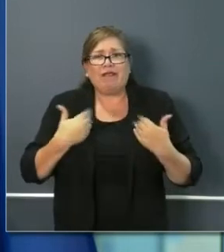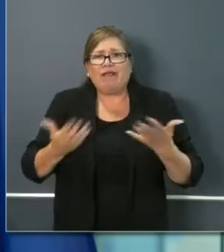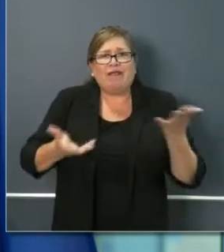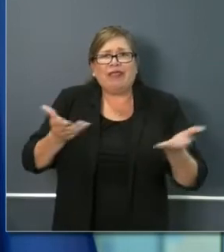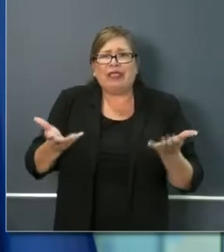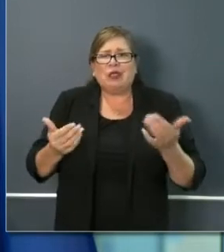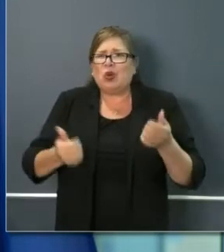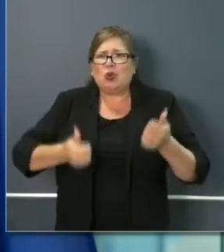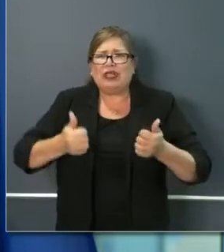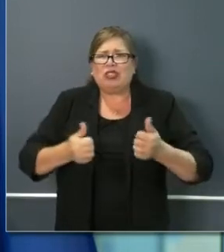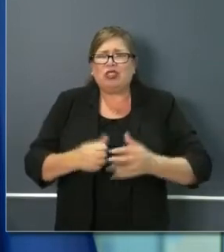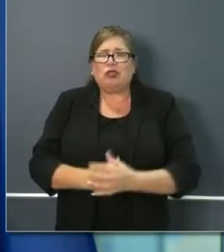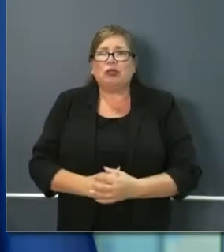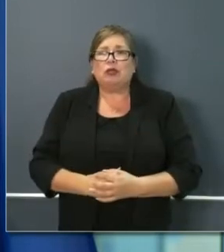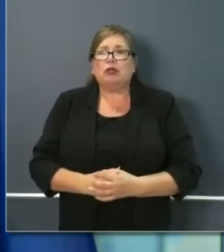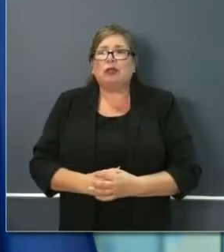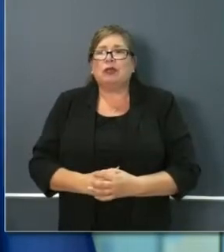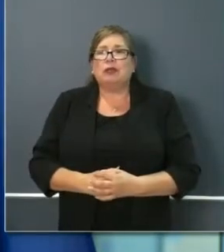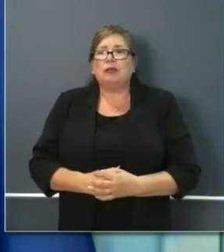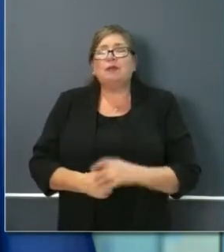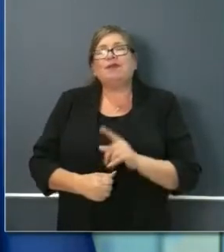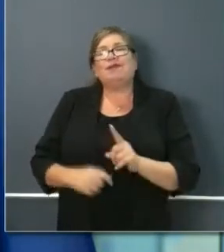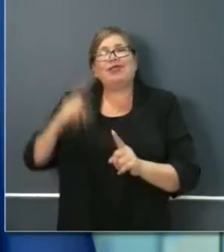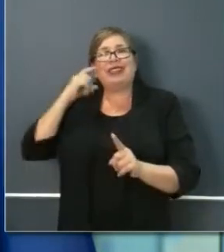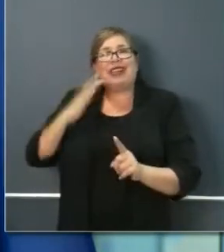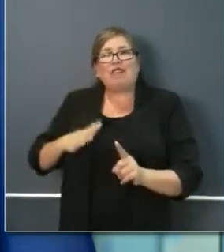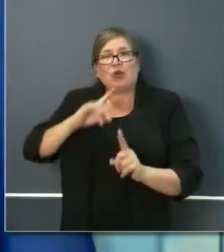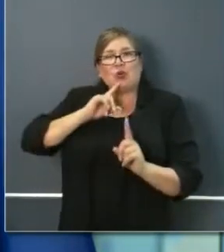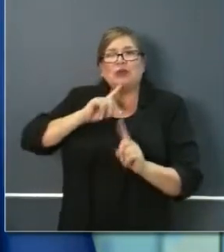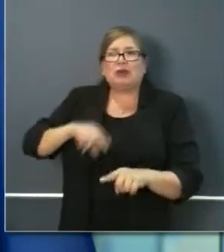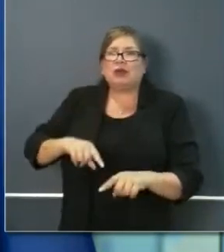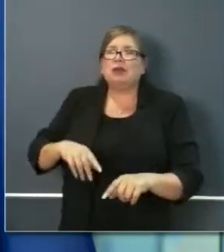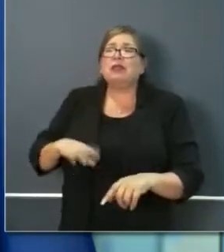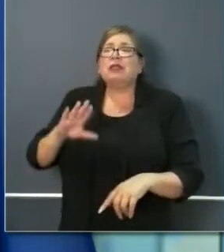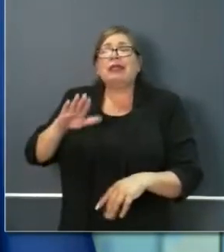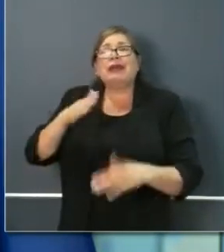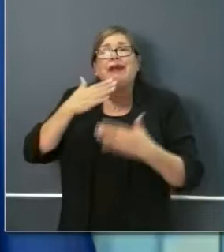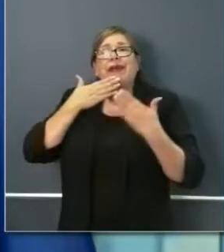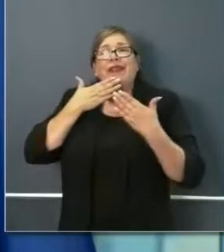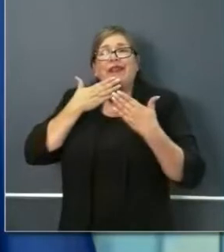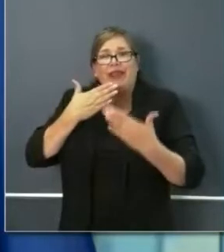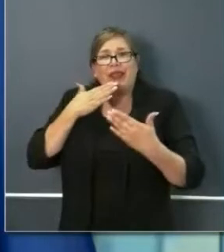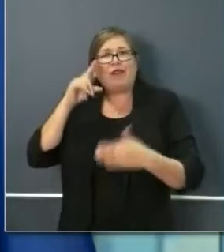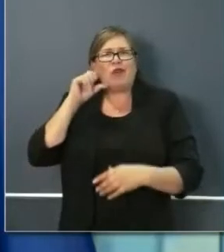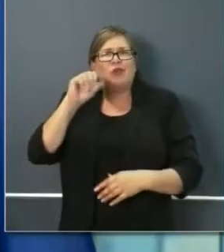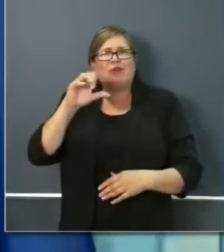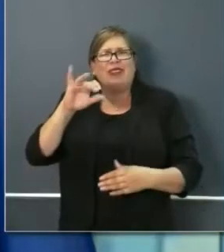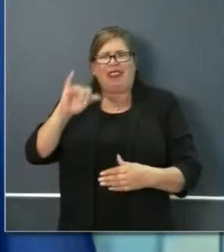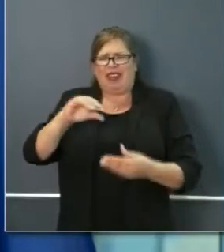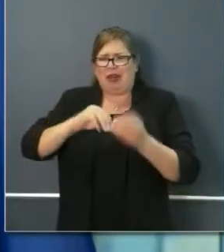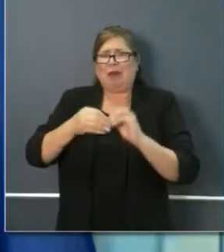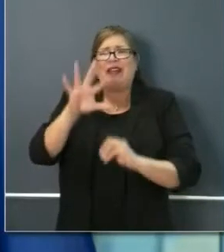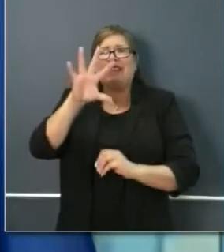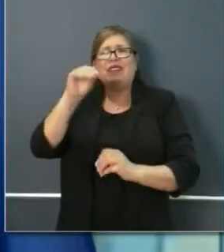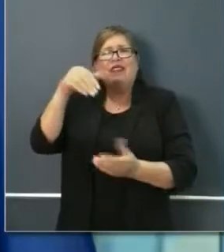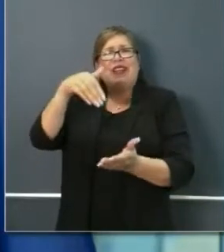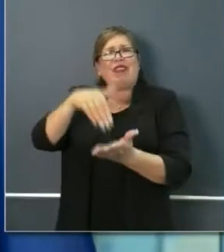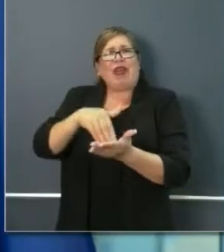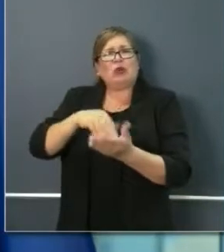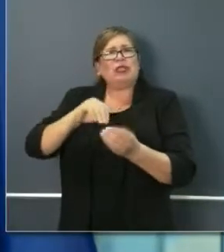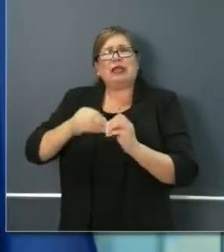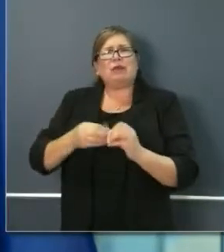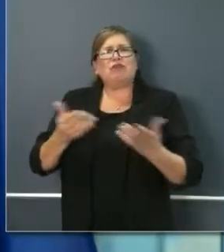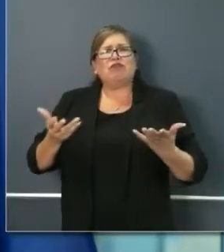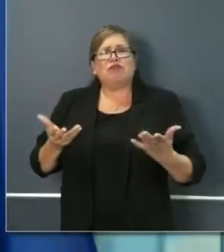and I'll remind folks and folks that haven't been watching prior, the 50,000 number is phase one.